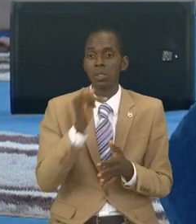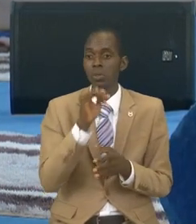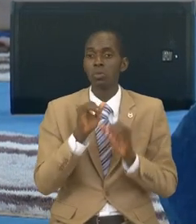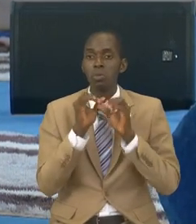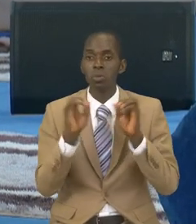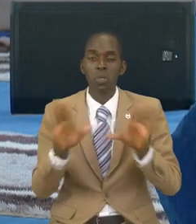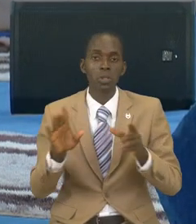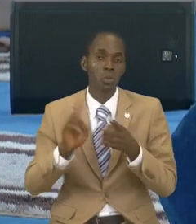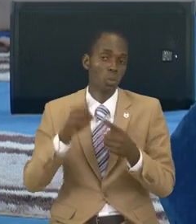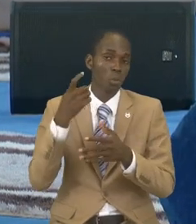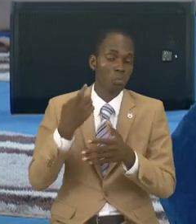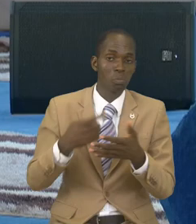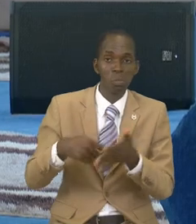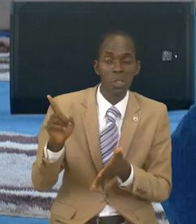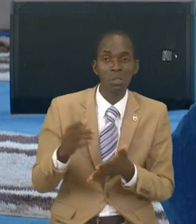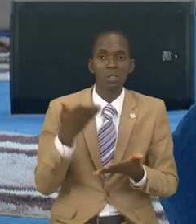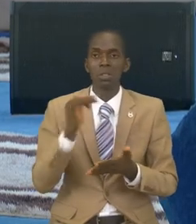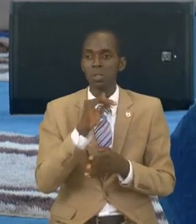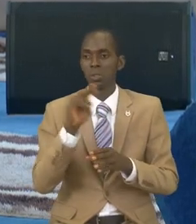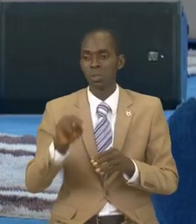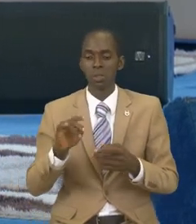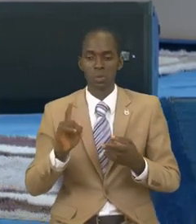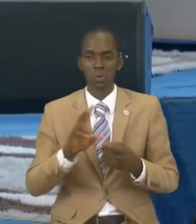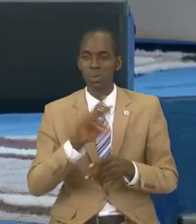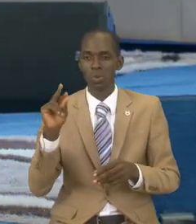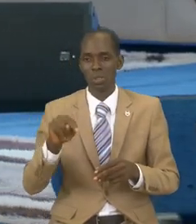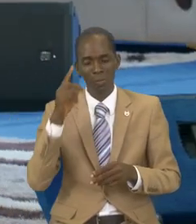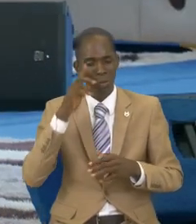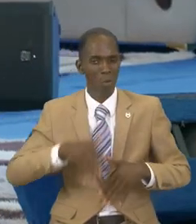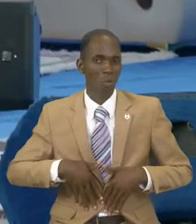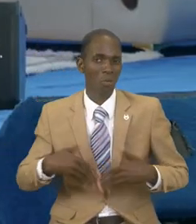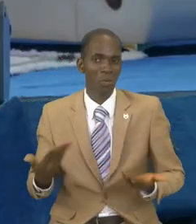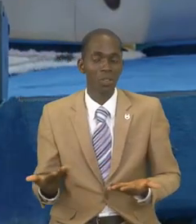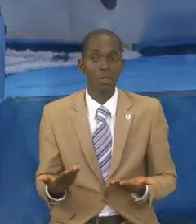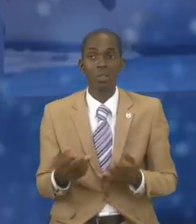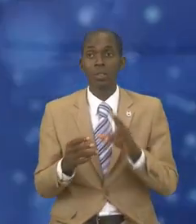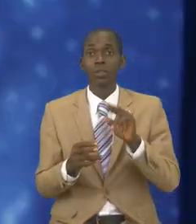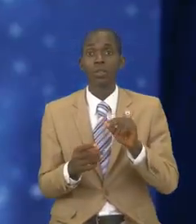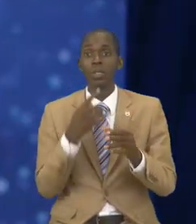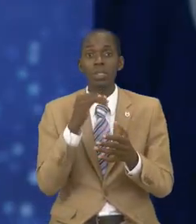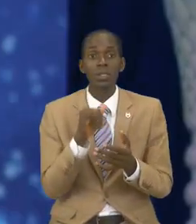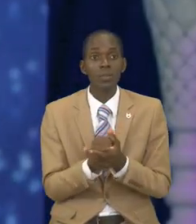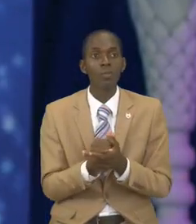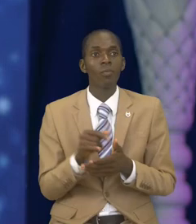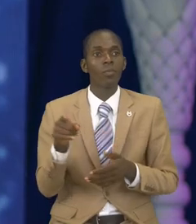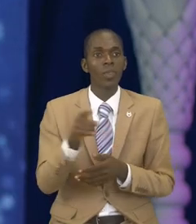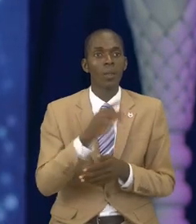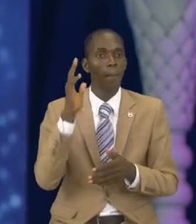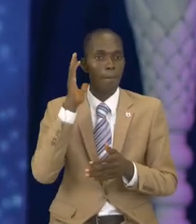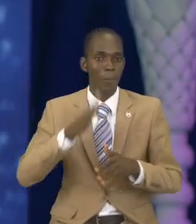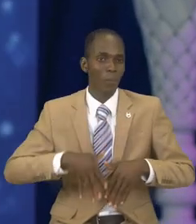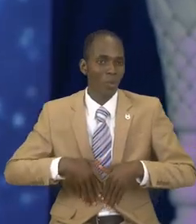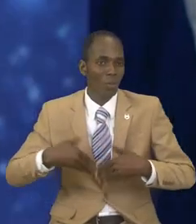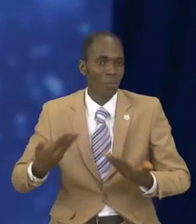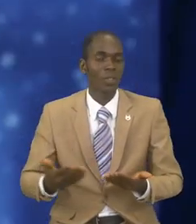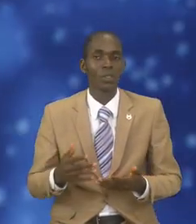no consecration to make, there's no confession to make. God has said he will do it. You have to confess your sin.